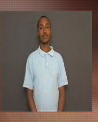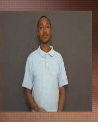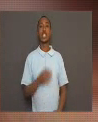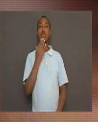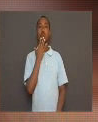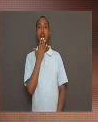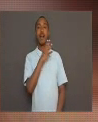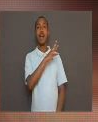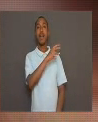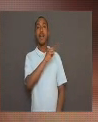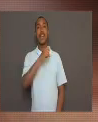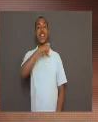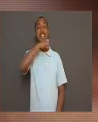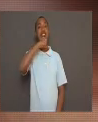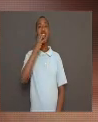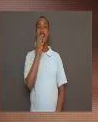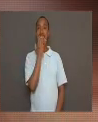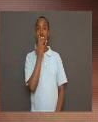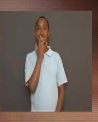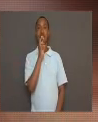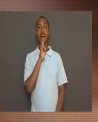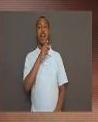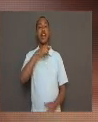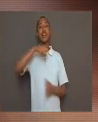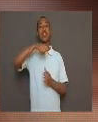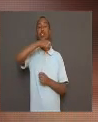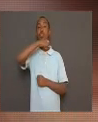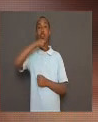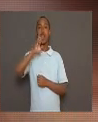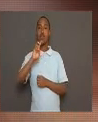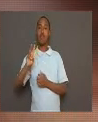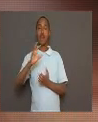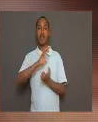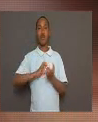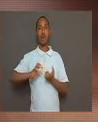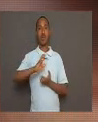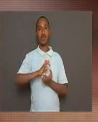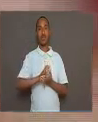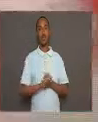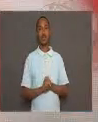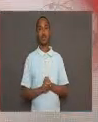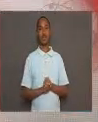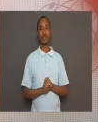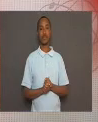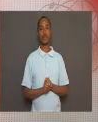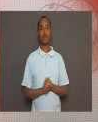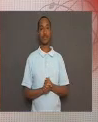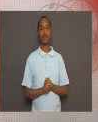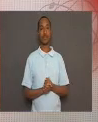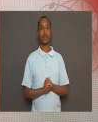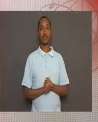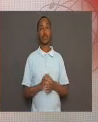Sugar and dry ice are solid covalent compounds. Let